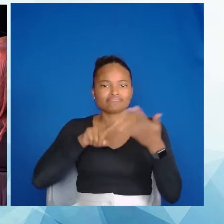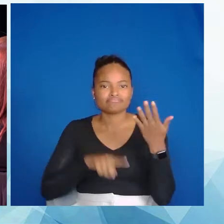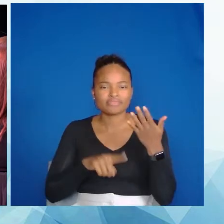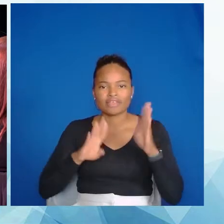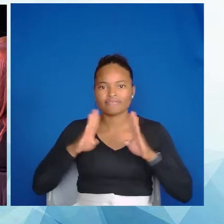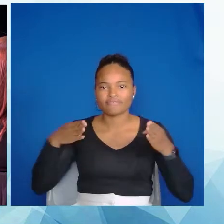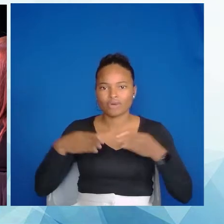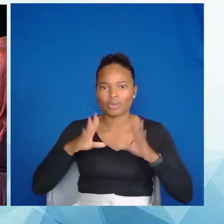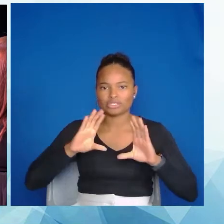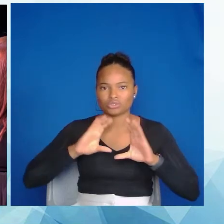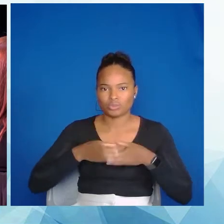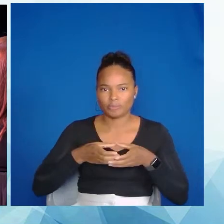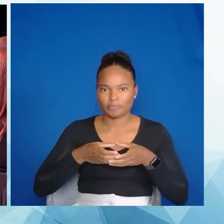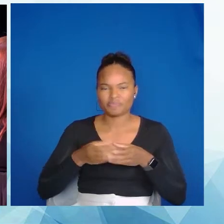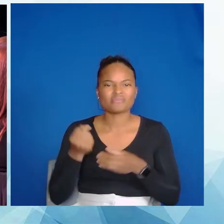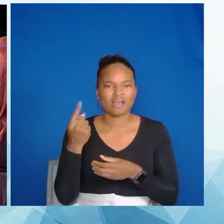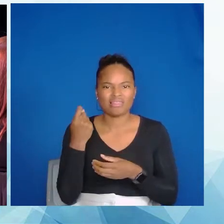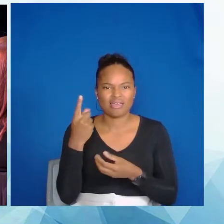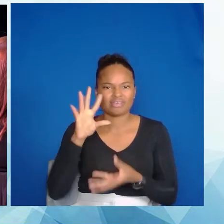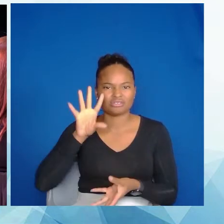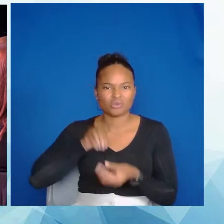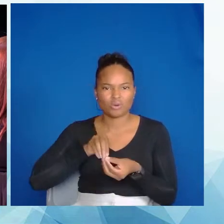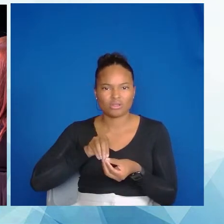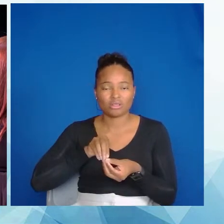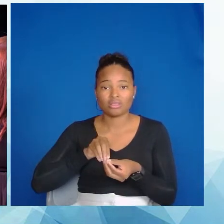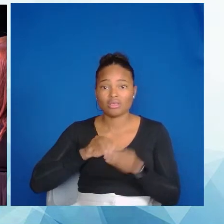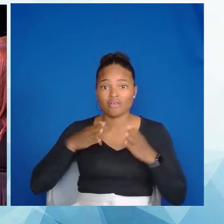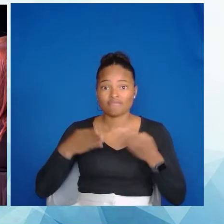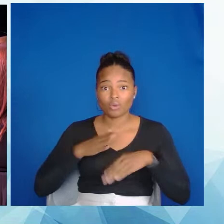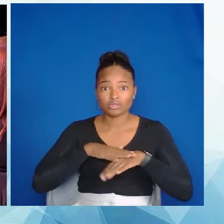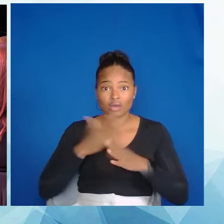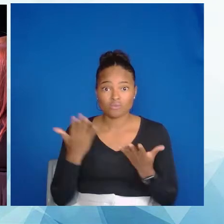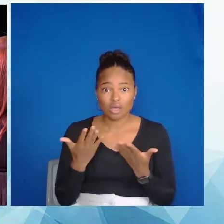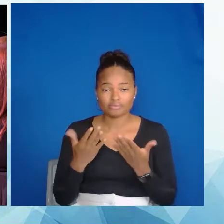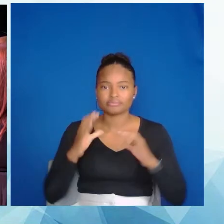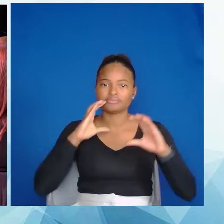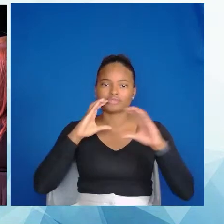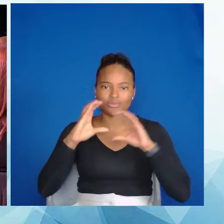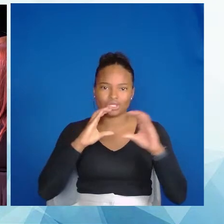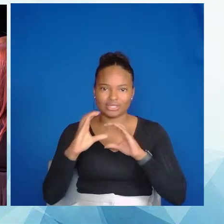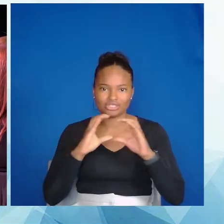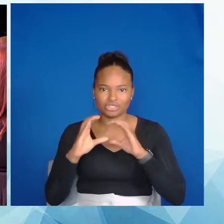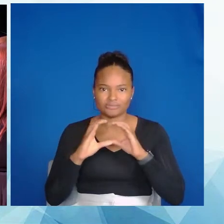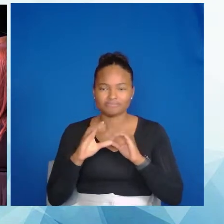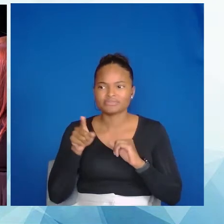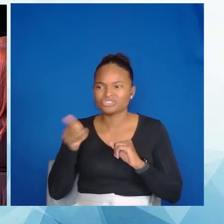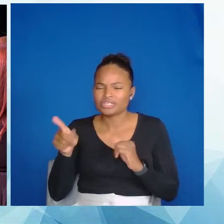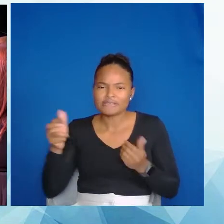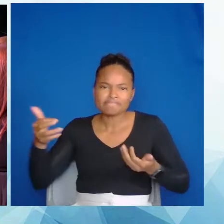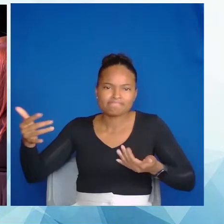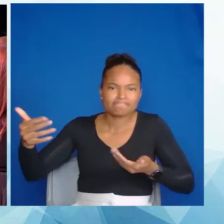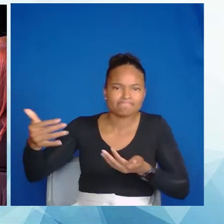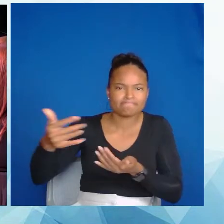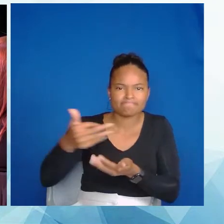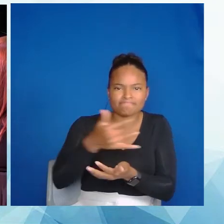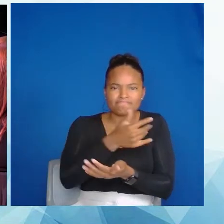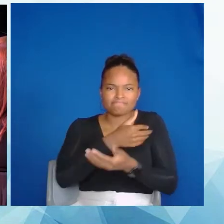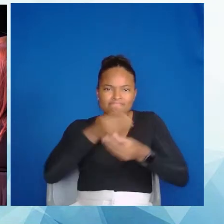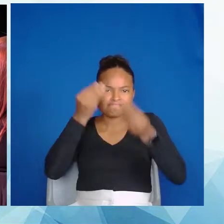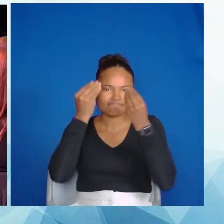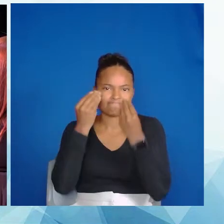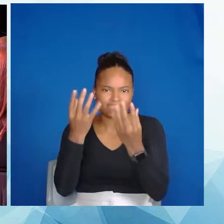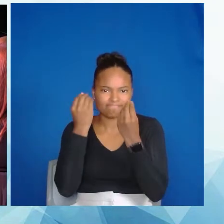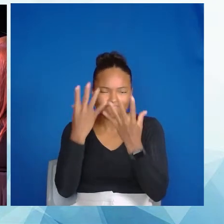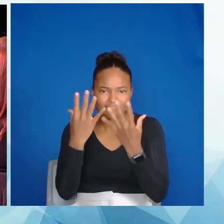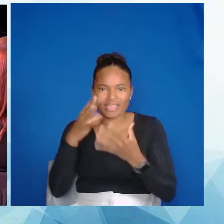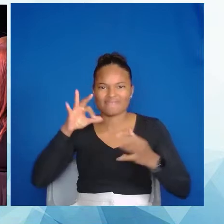total, focusing on communication. And she collected a lot of information and feedback. And